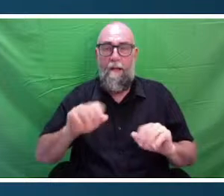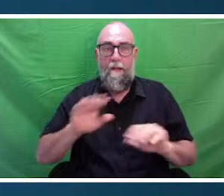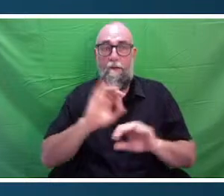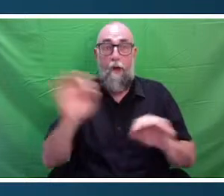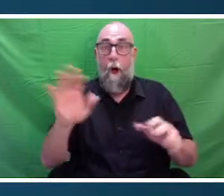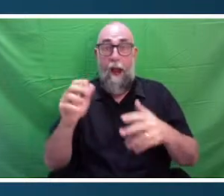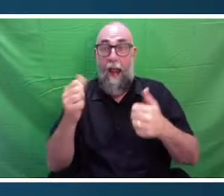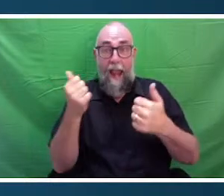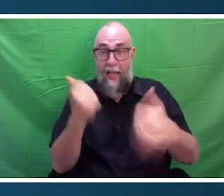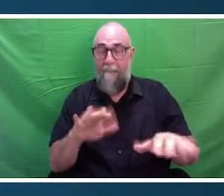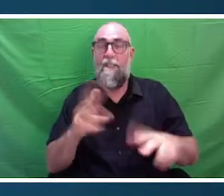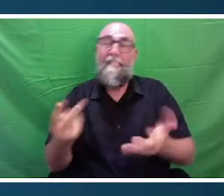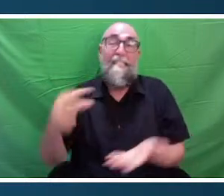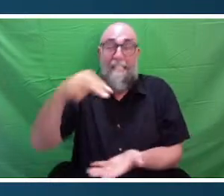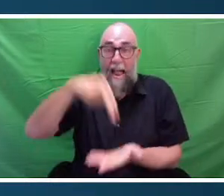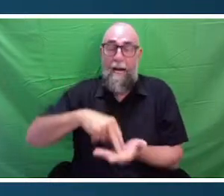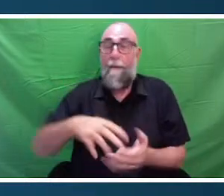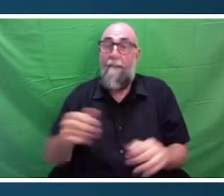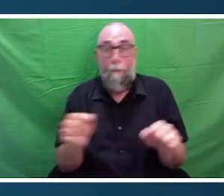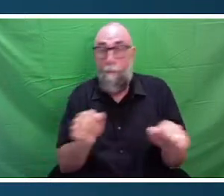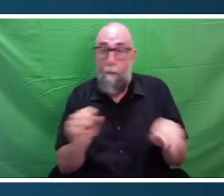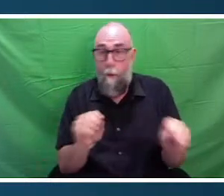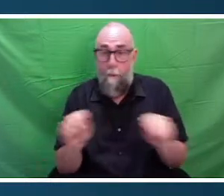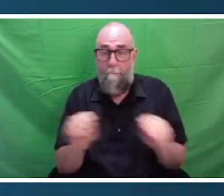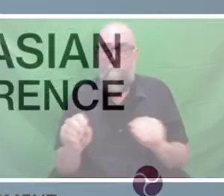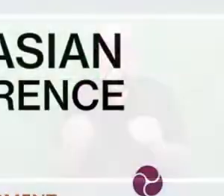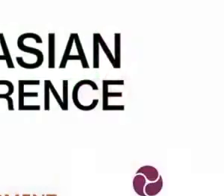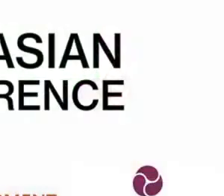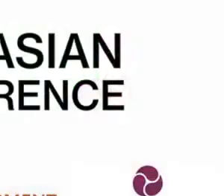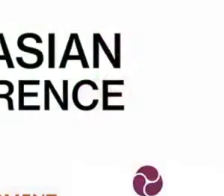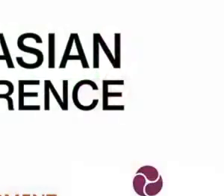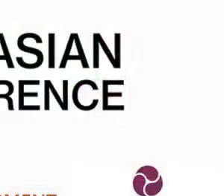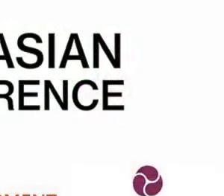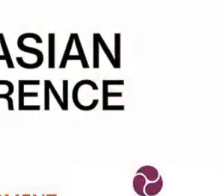don't leave, don't move. Just stand up in your seats and have a wiggle. And then we'll be back.